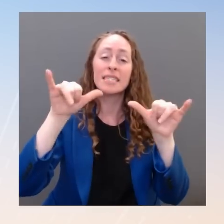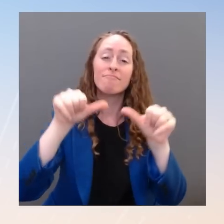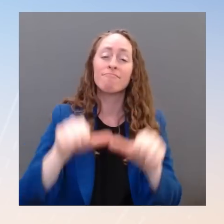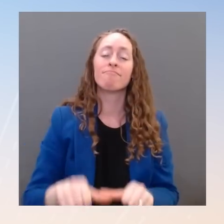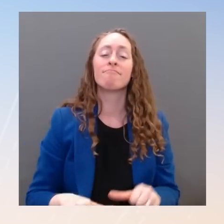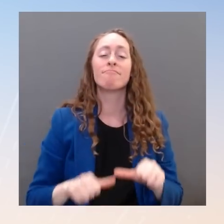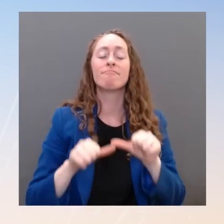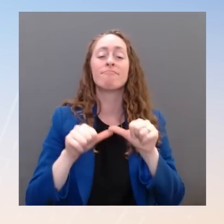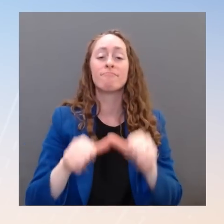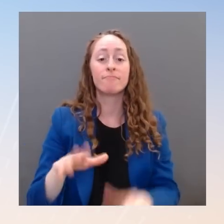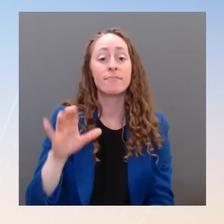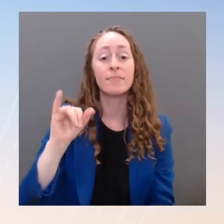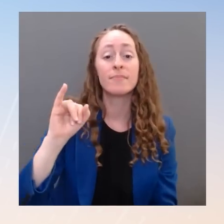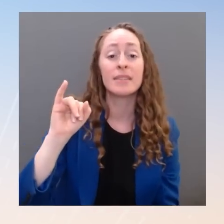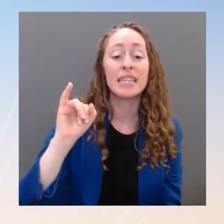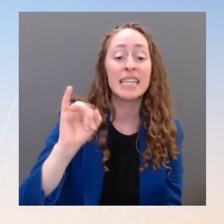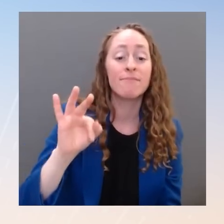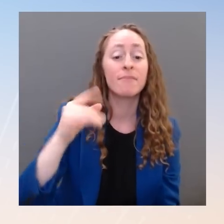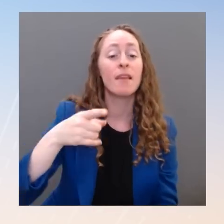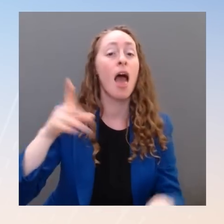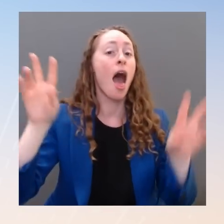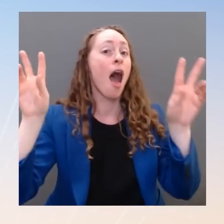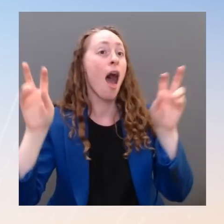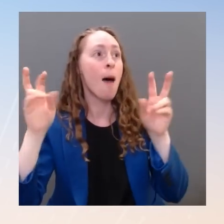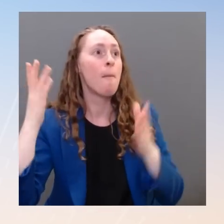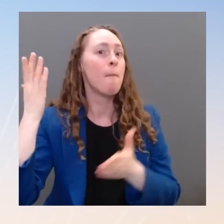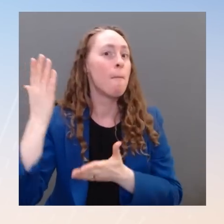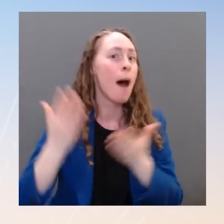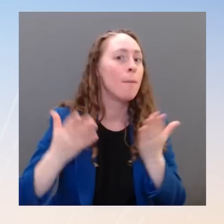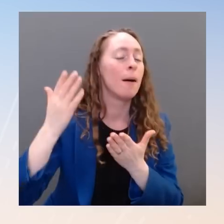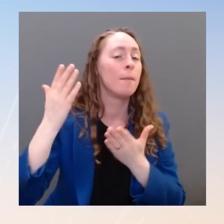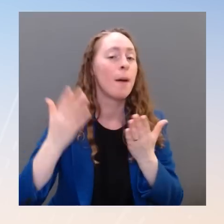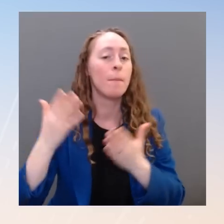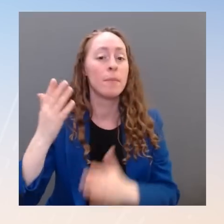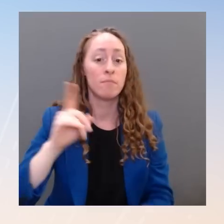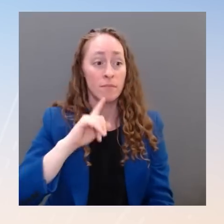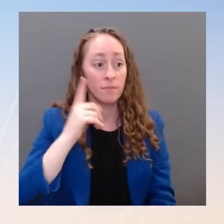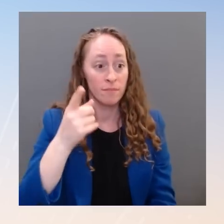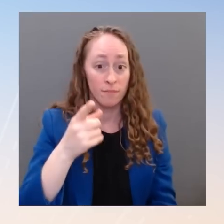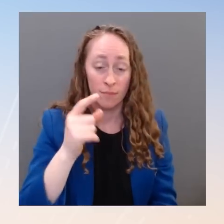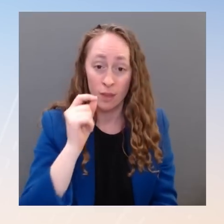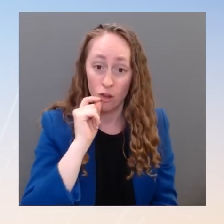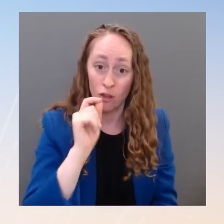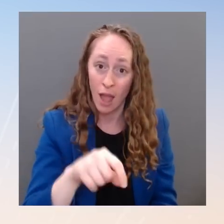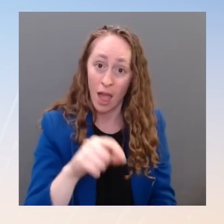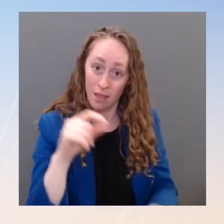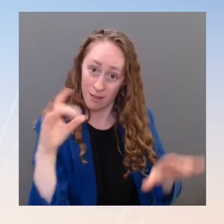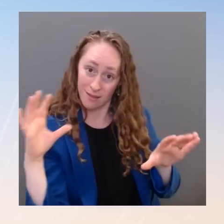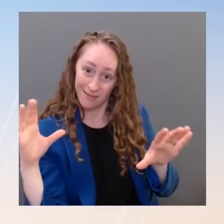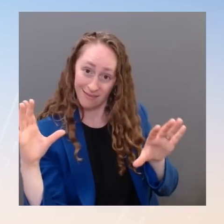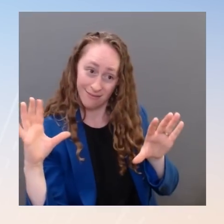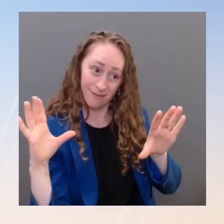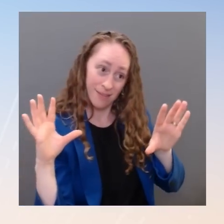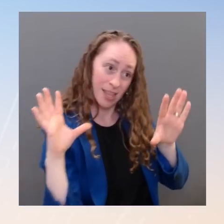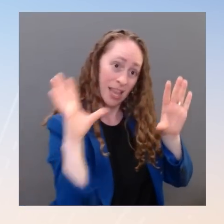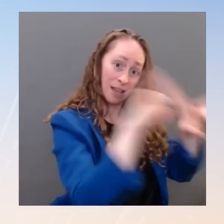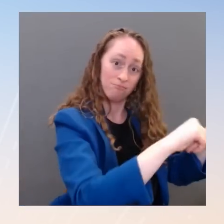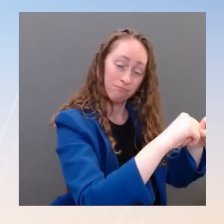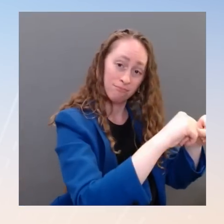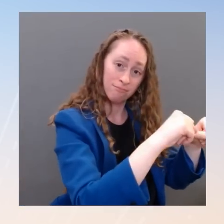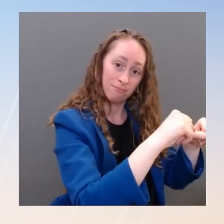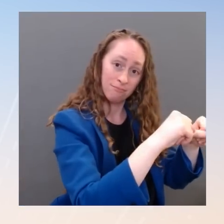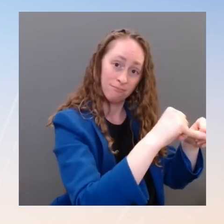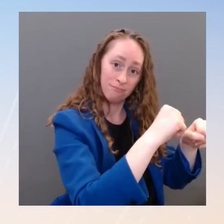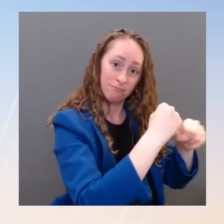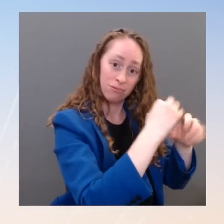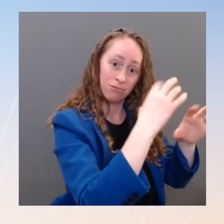any intention of Ukraine invading Russia and trying to take Russian territory, going after Russian civilians, going after